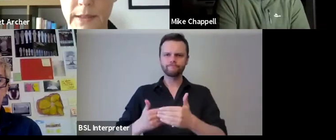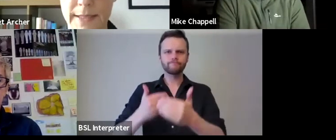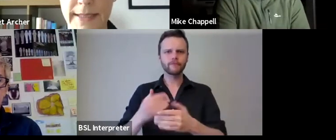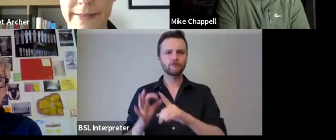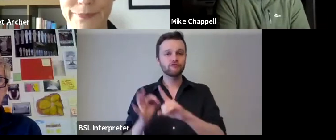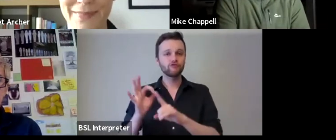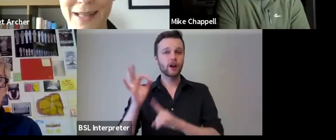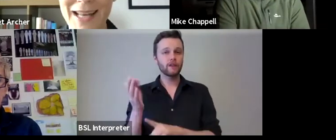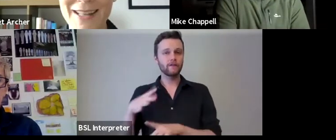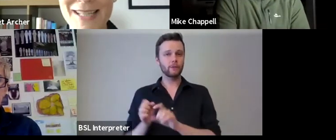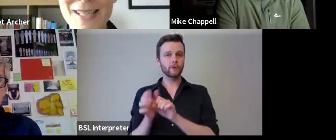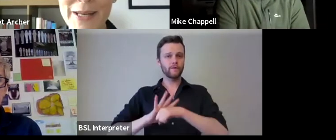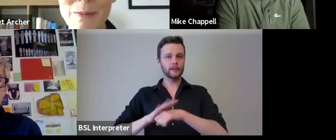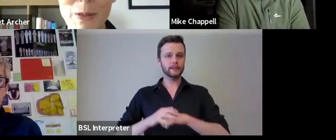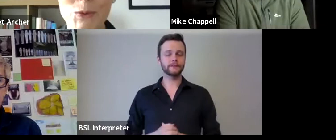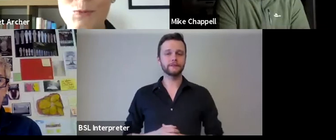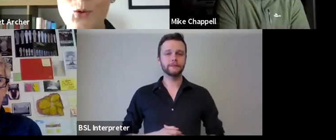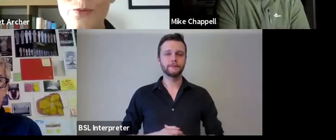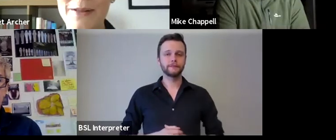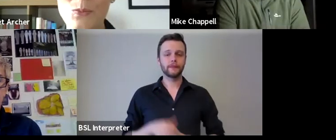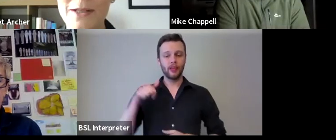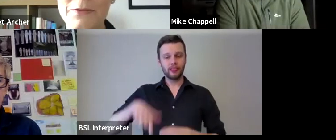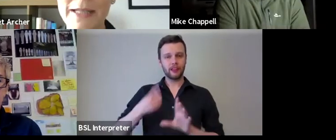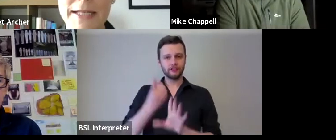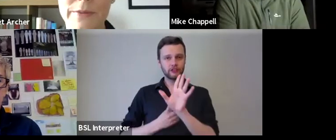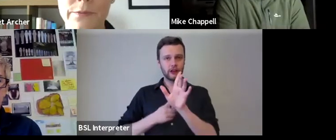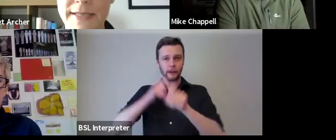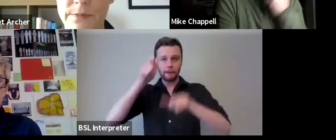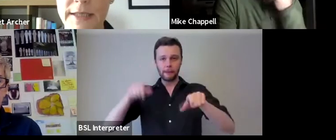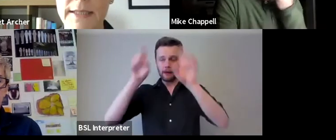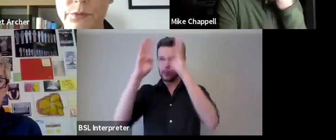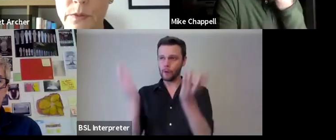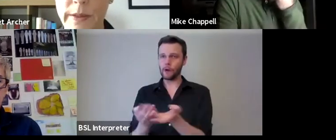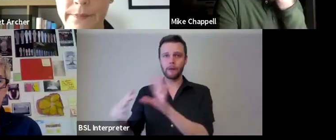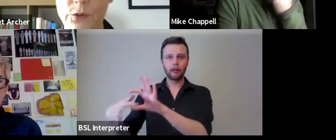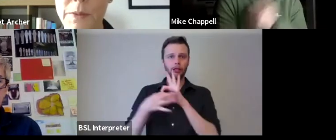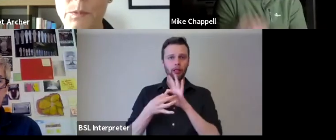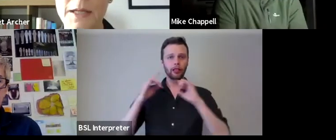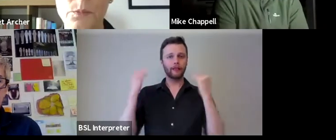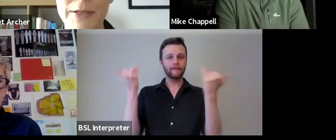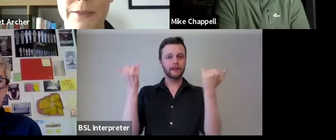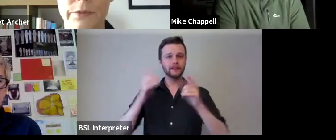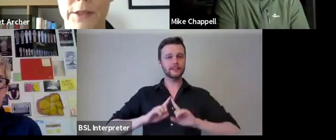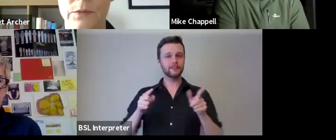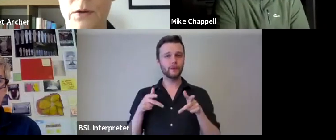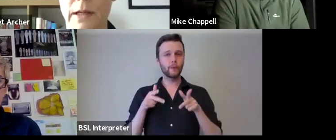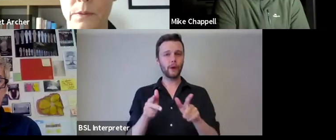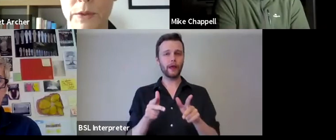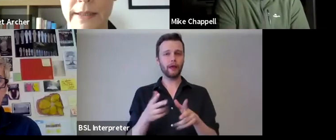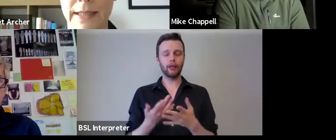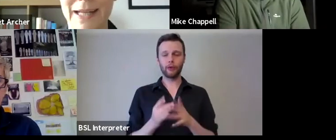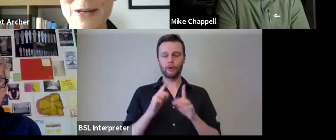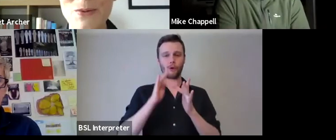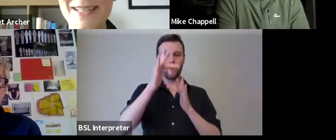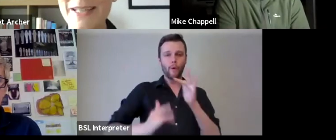of COVID-19. This year, people from all around the world have engaged with the festivals in a different way through an impressive range of